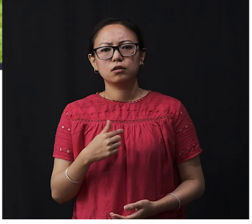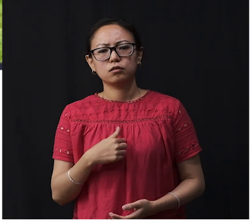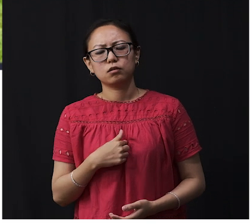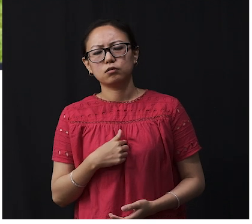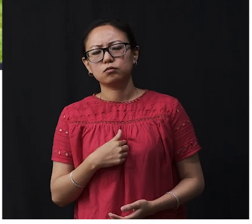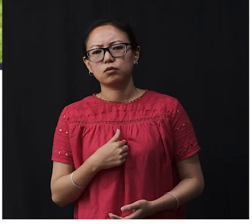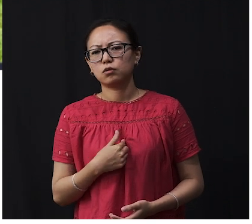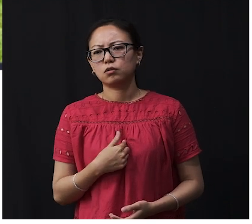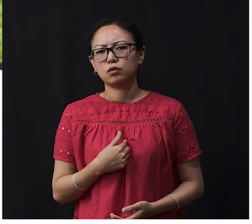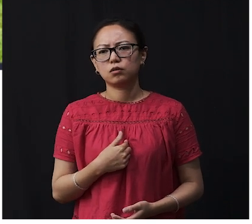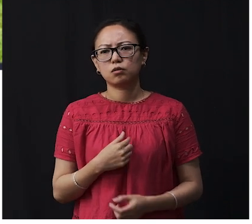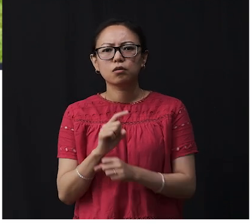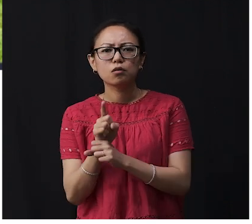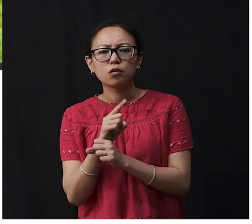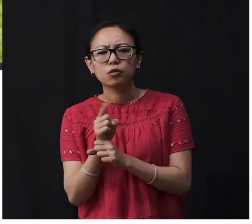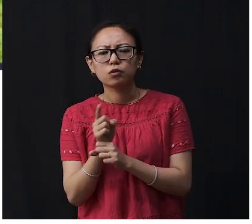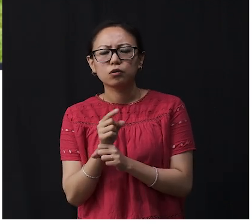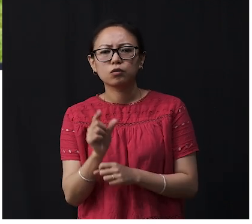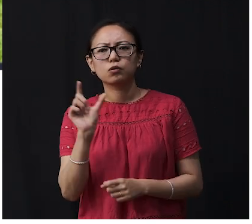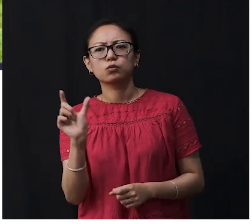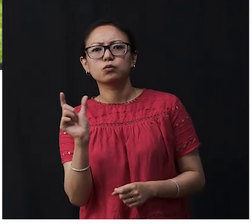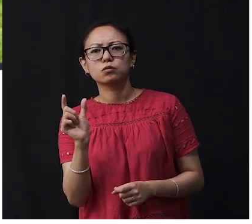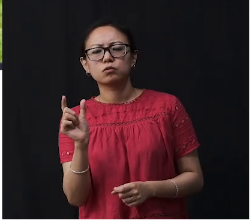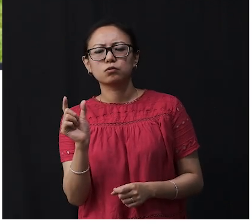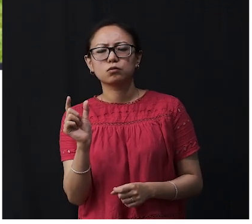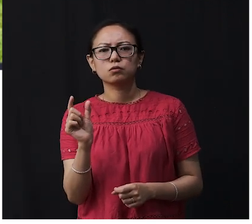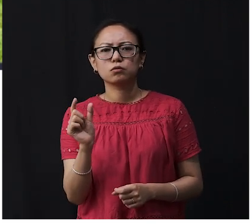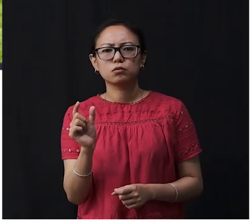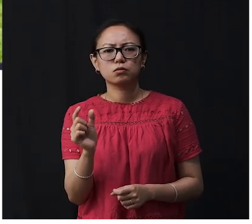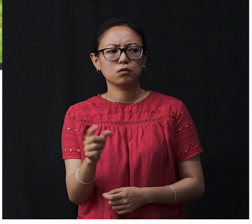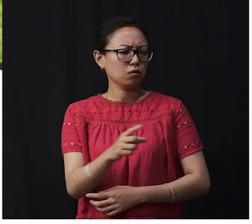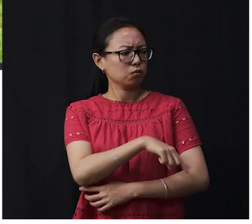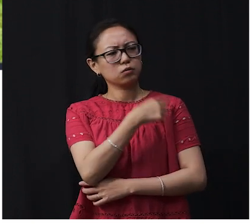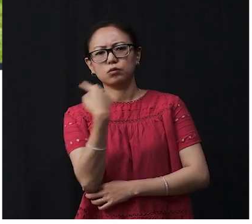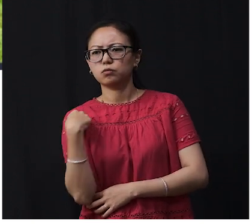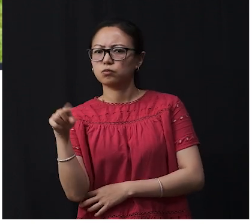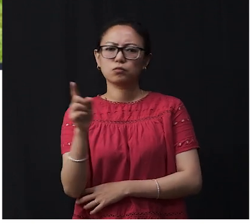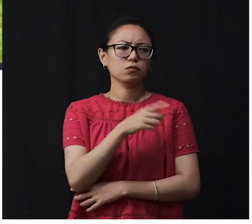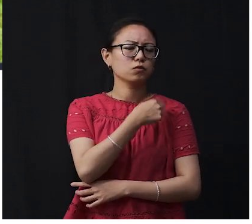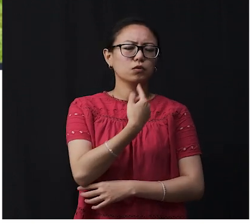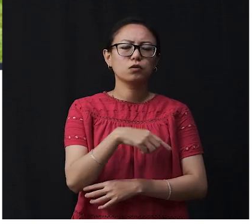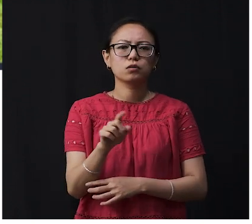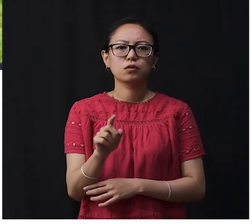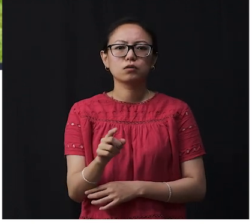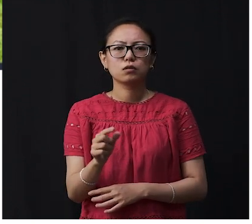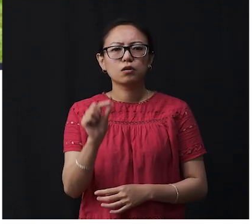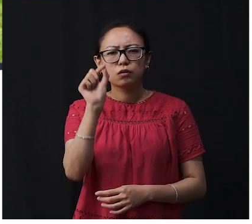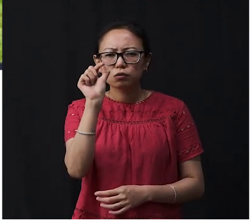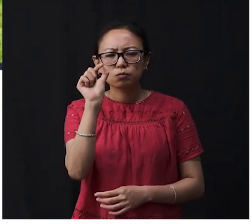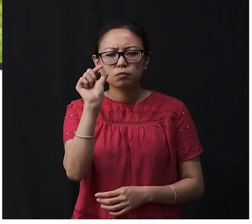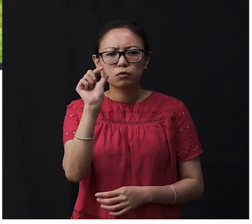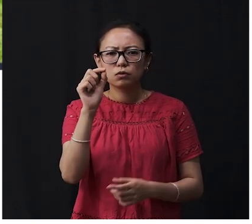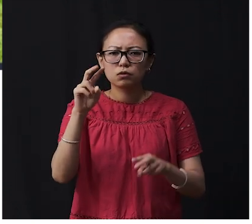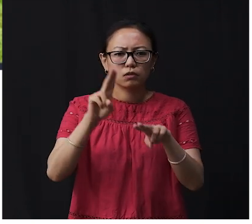mine to keep away flies. That means the cow said, I will use my tail in order